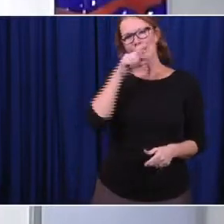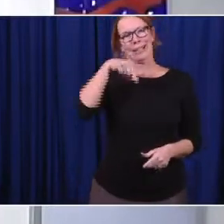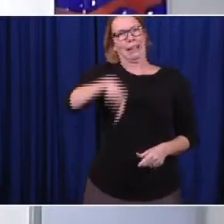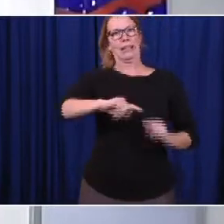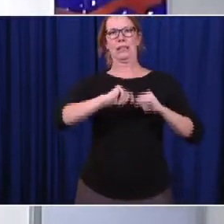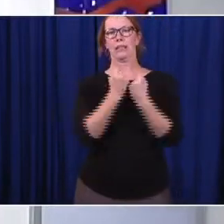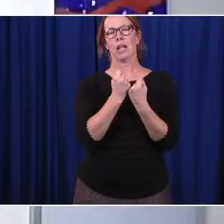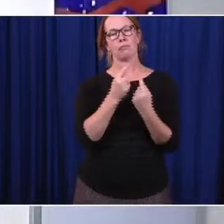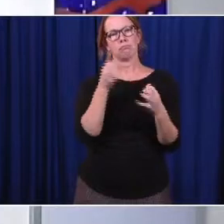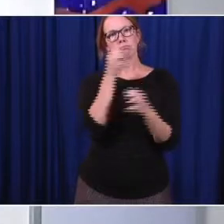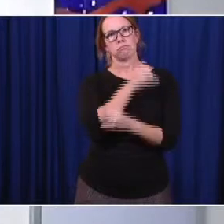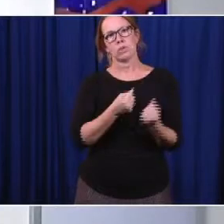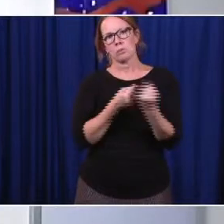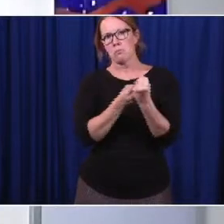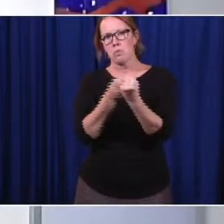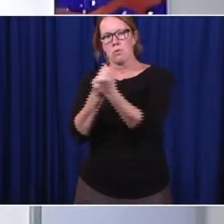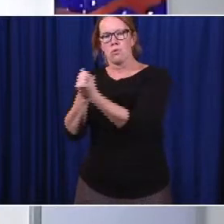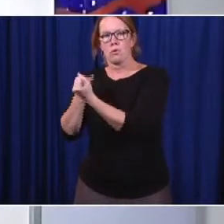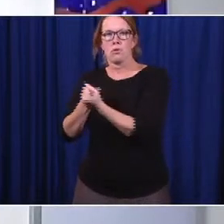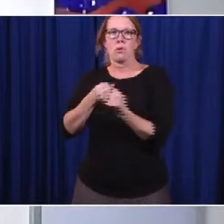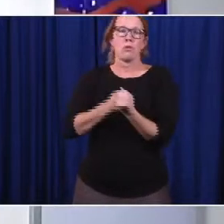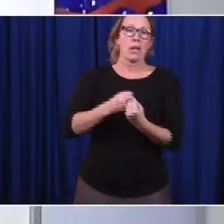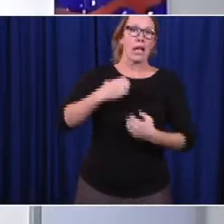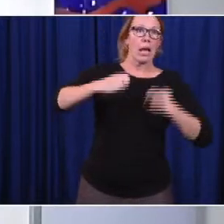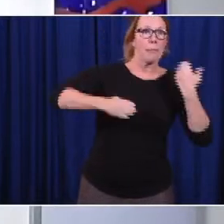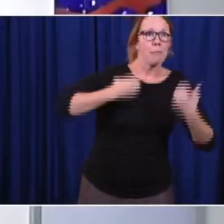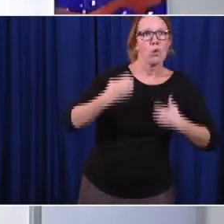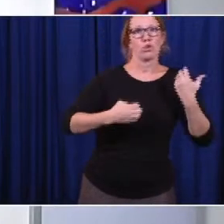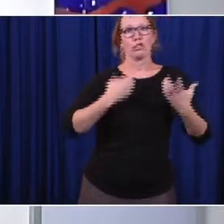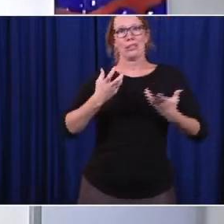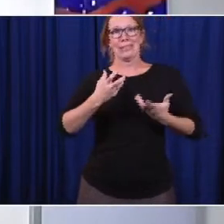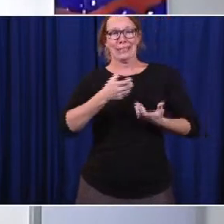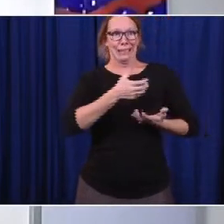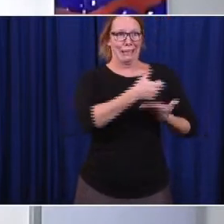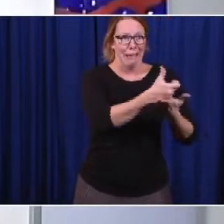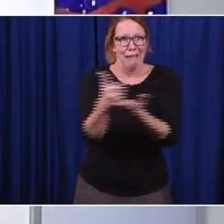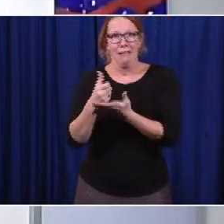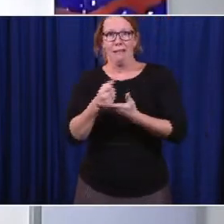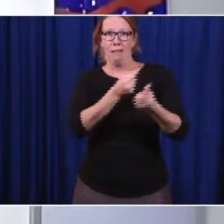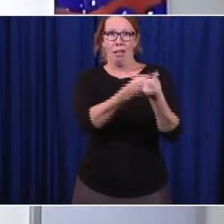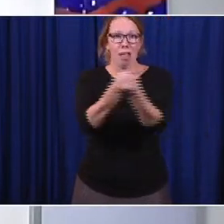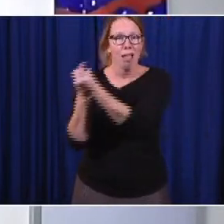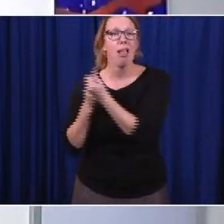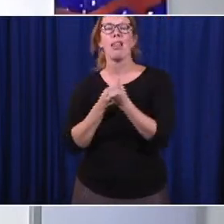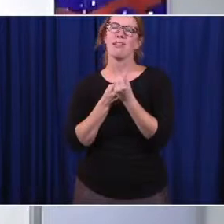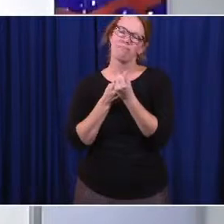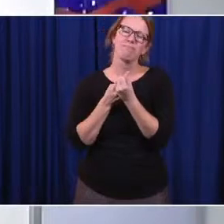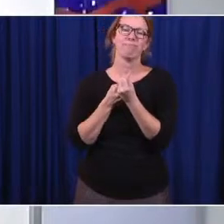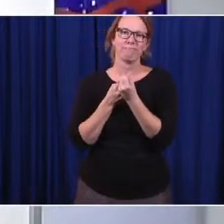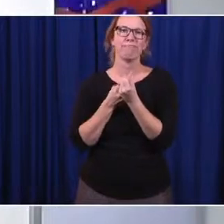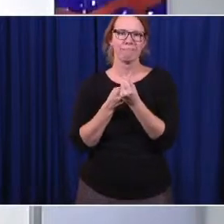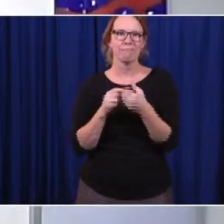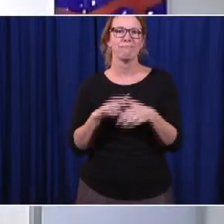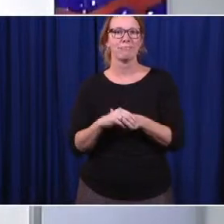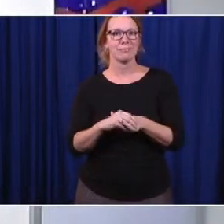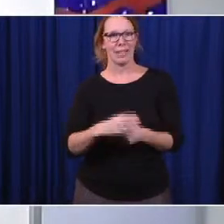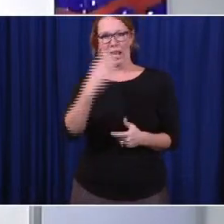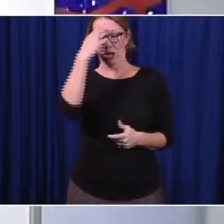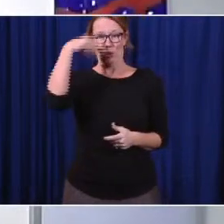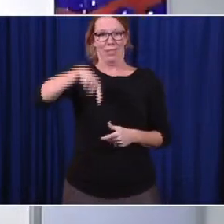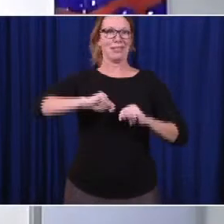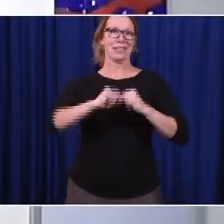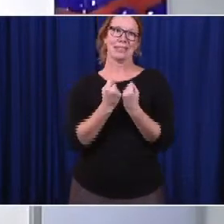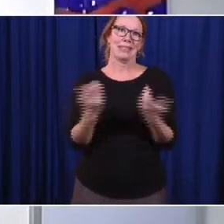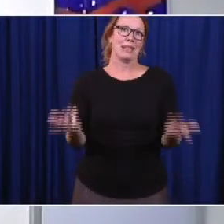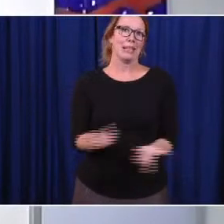here. Emotionally support each other and carry each other through this. I just know that the team here is